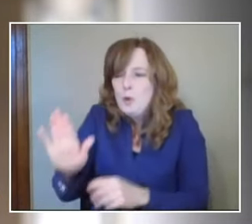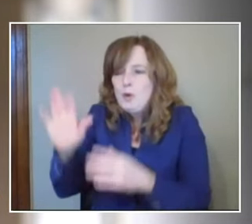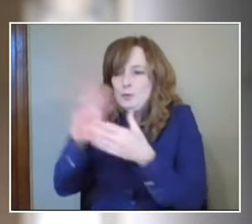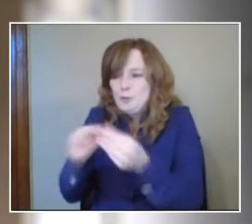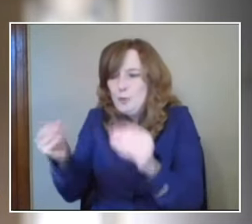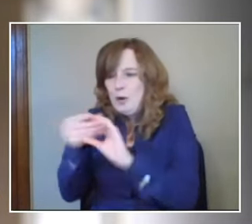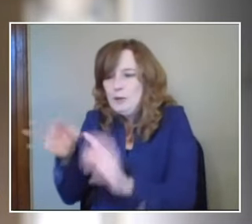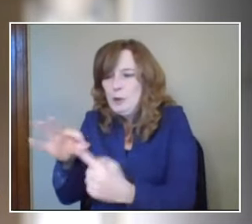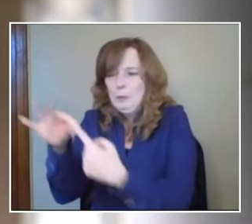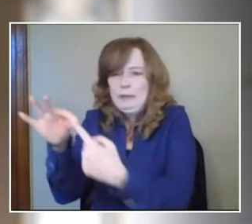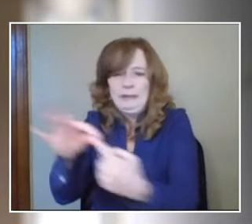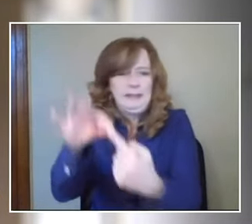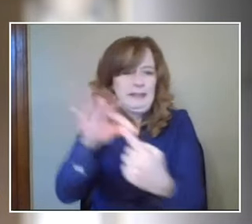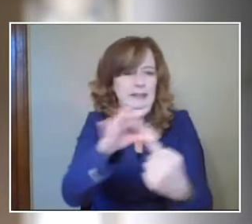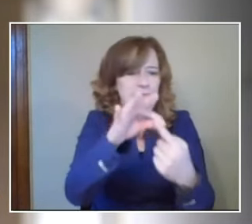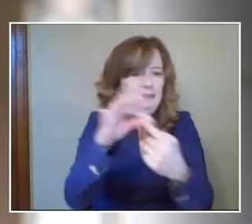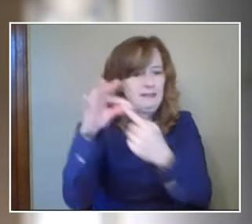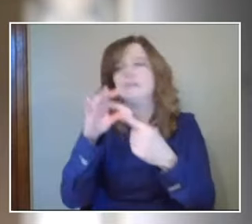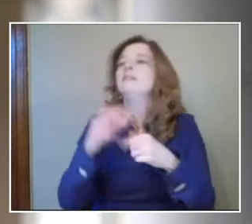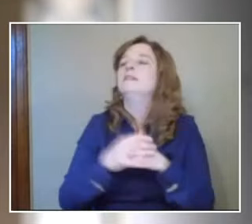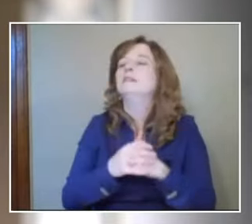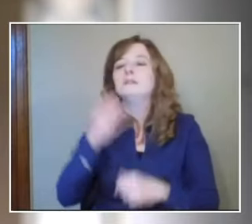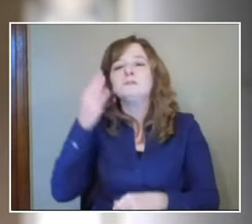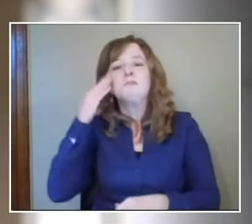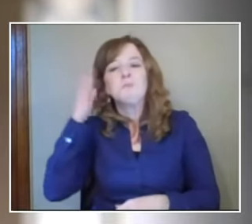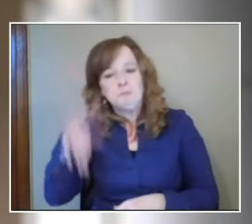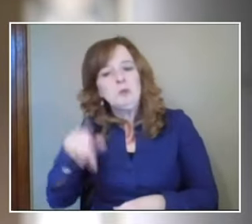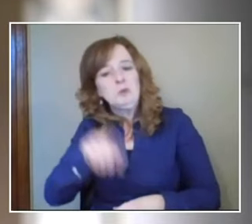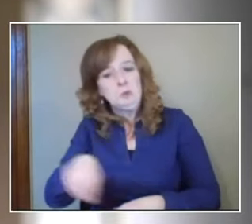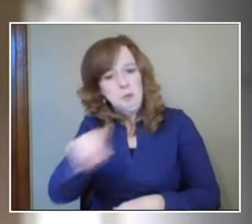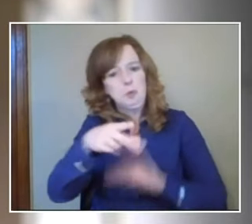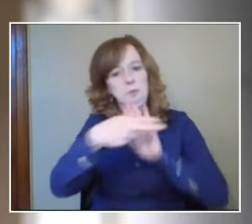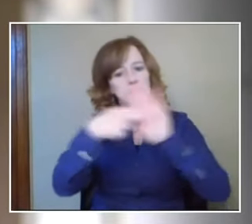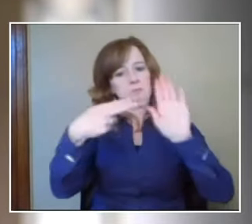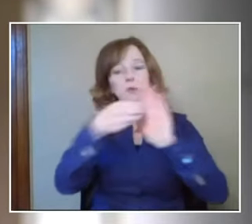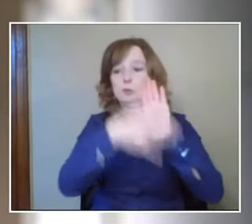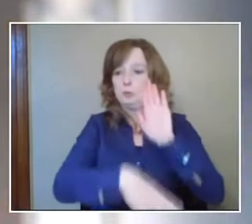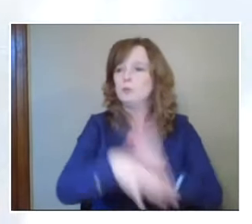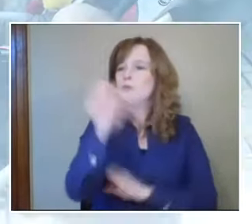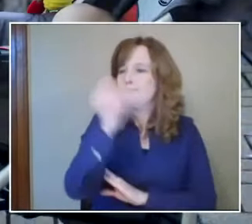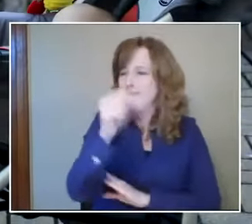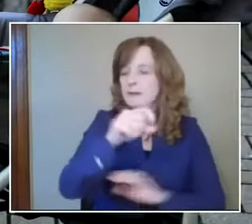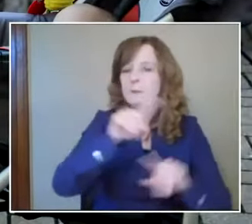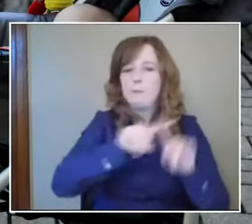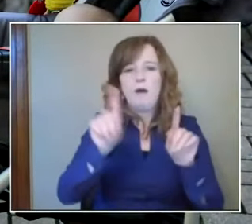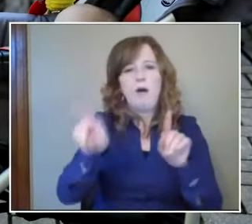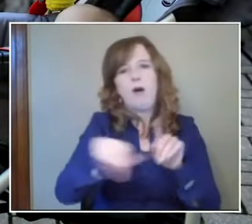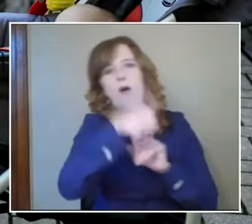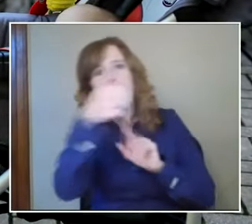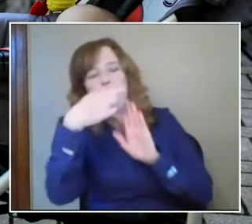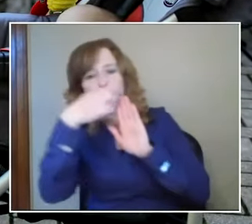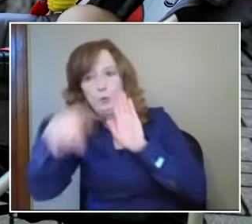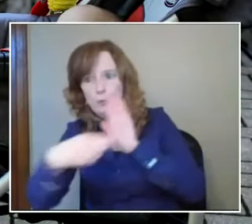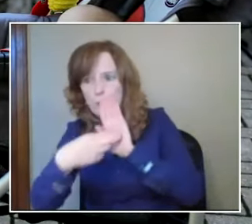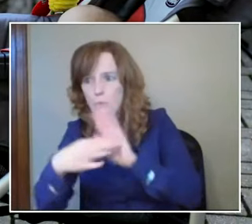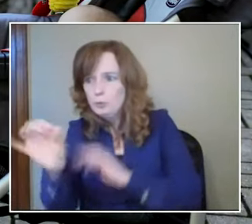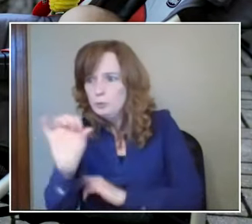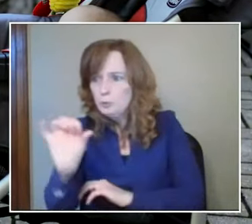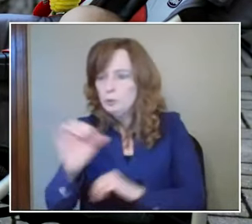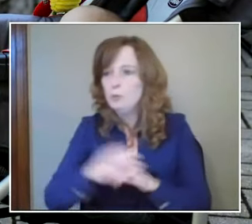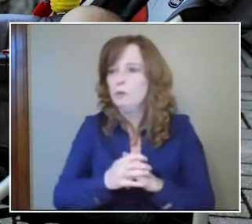been just one of many important, sometimes competing roles you've played. Your parents,